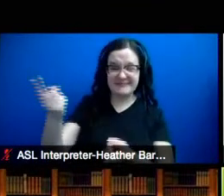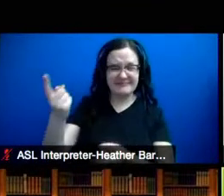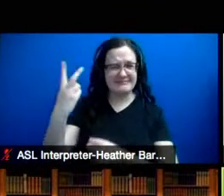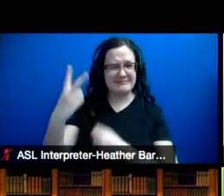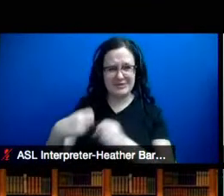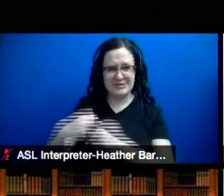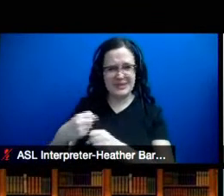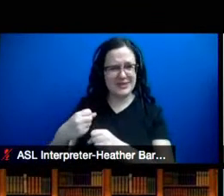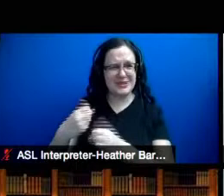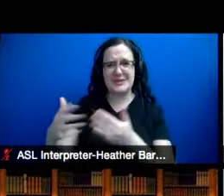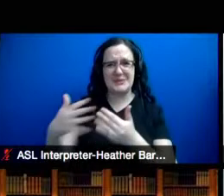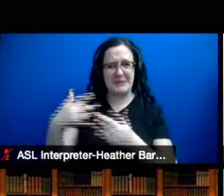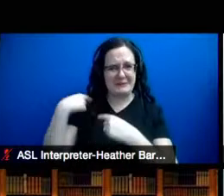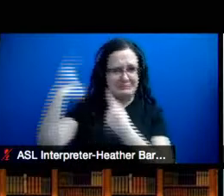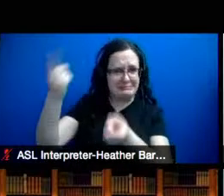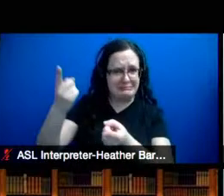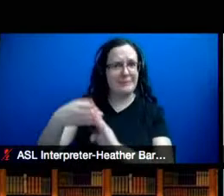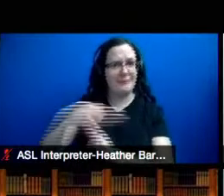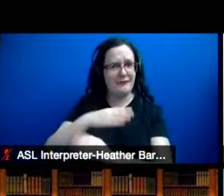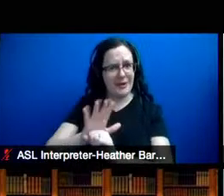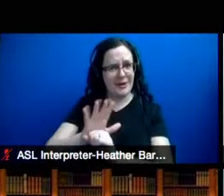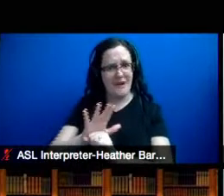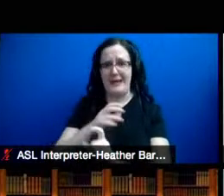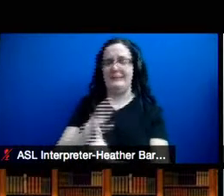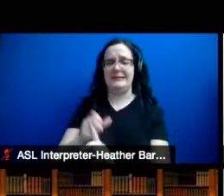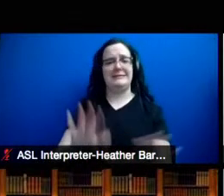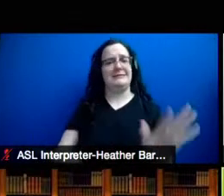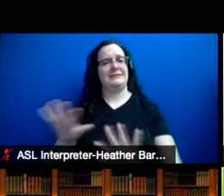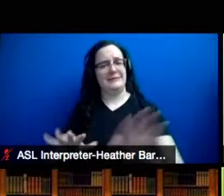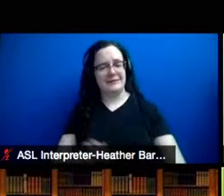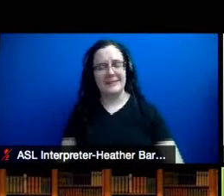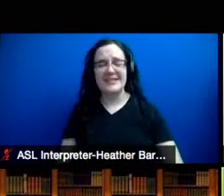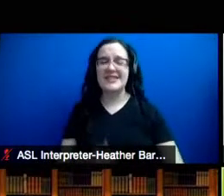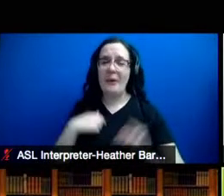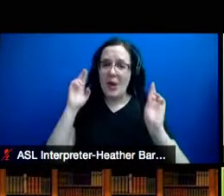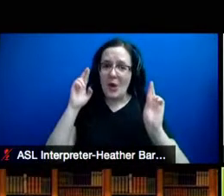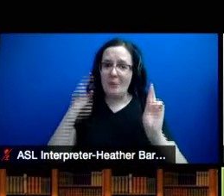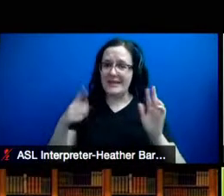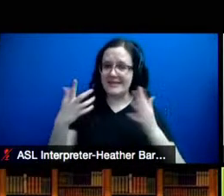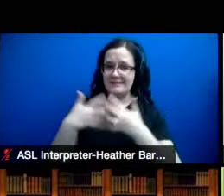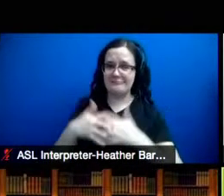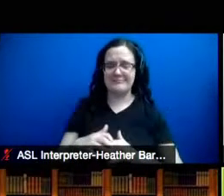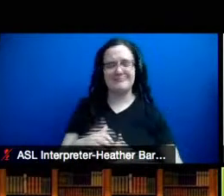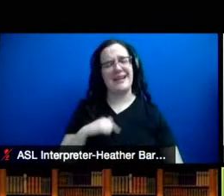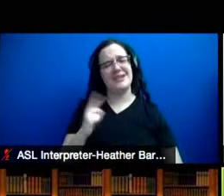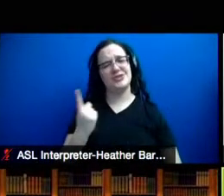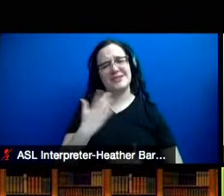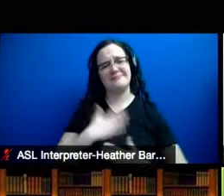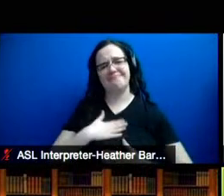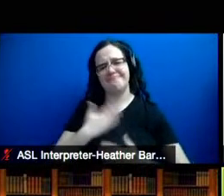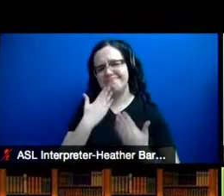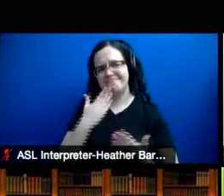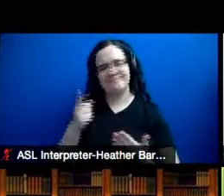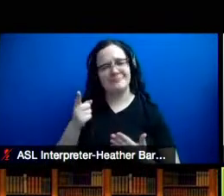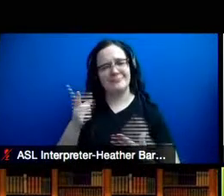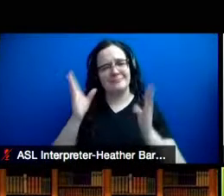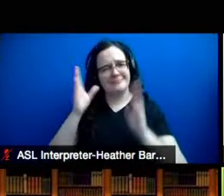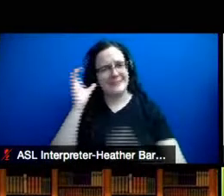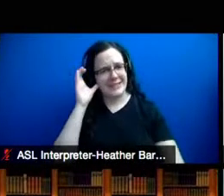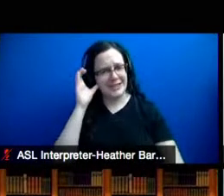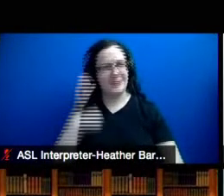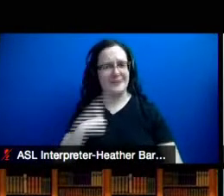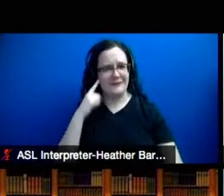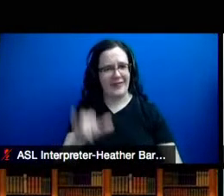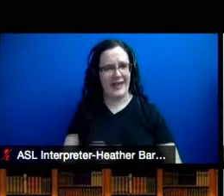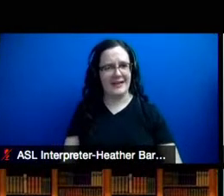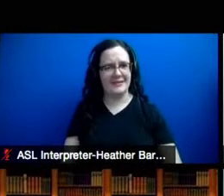before the pandemic started. So that's hopefully this can work. I just appreciate you guys hearing me on that. Yeah. Thank you, we